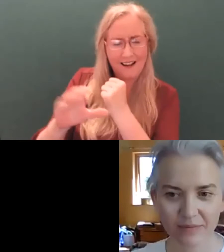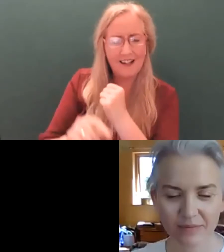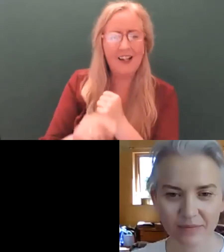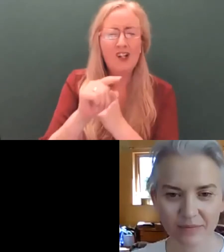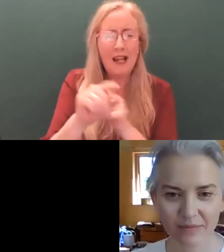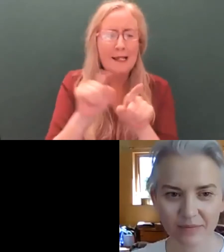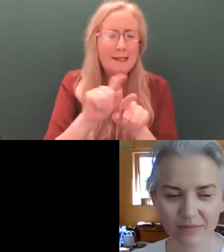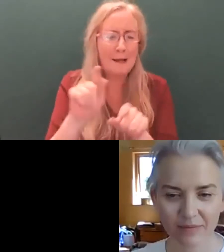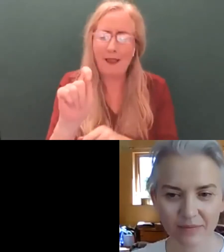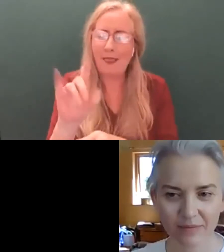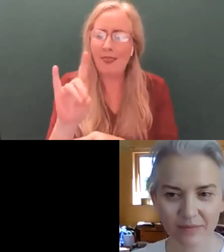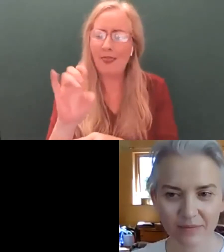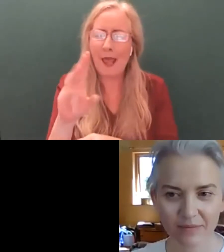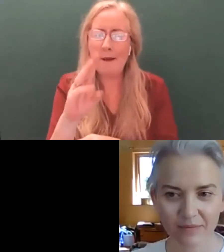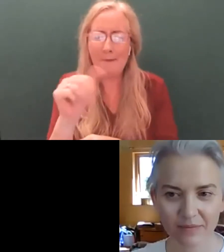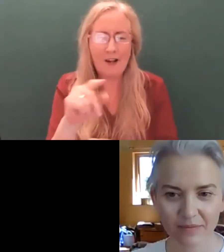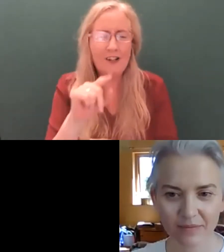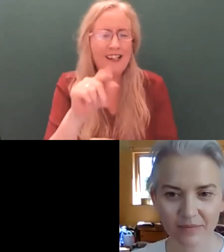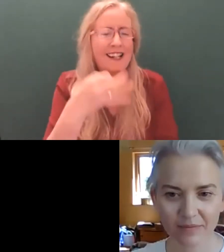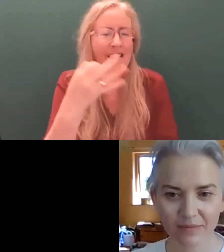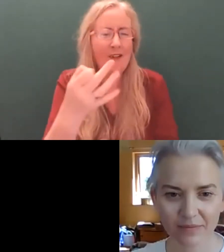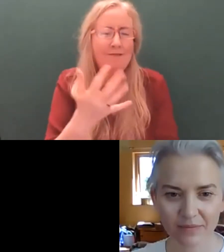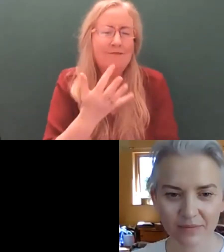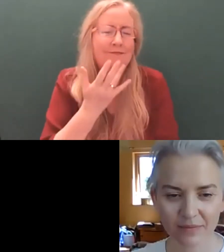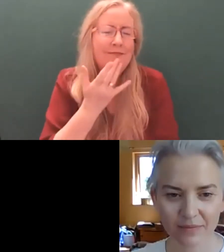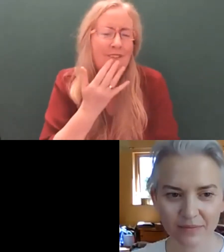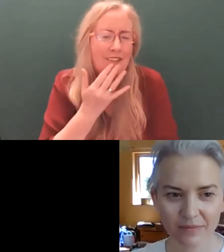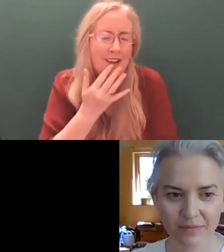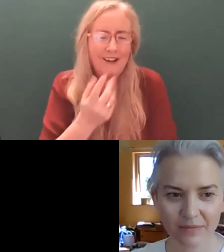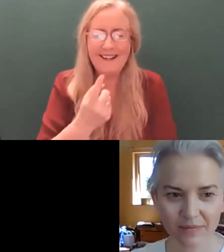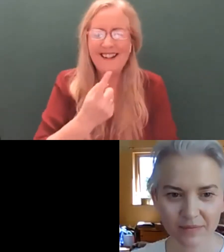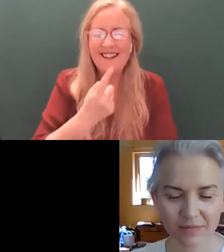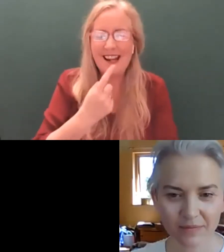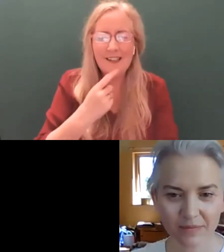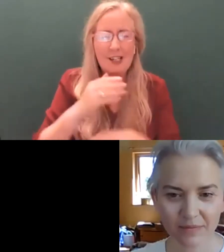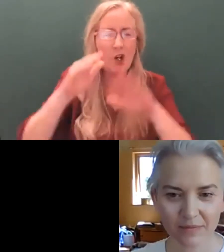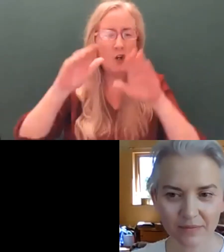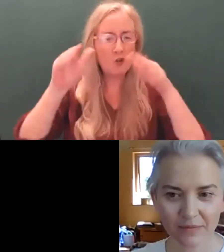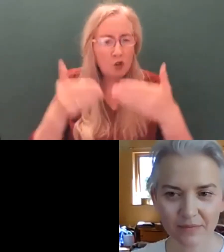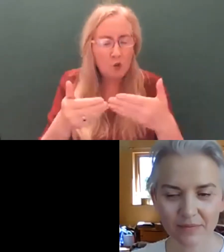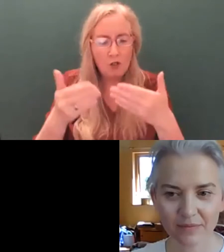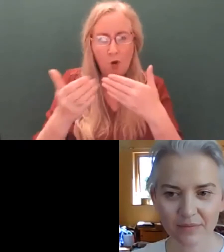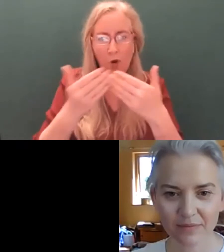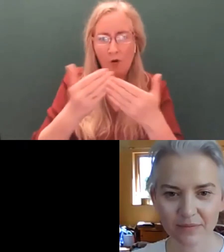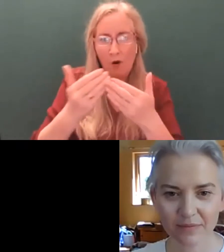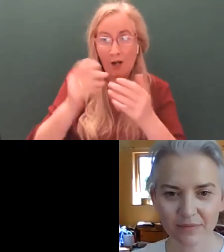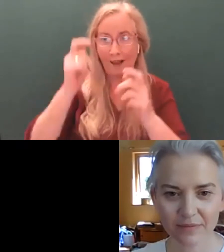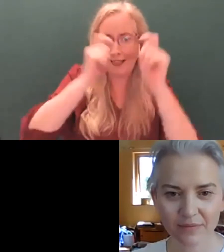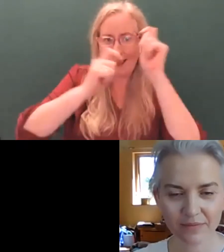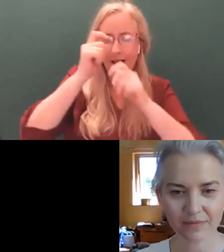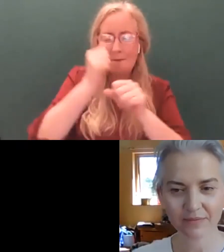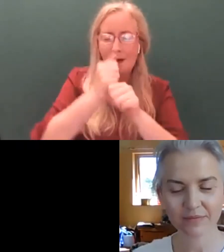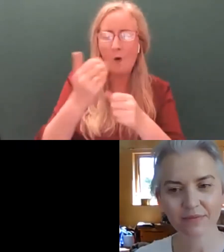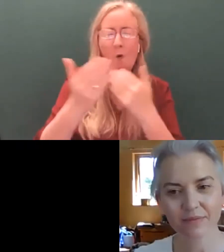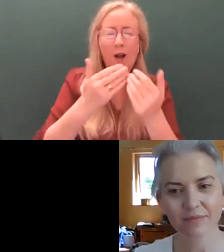And she, like Thelma, I think, is here to give you a feel for and an introduction to some of the thoughts and ideas that you might be able to use. Some of you